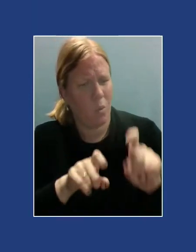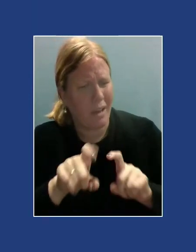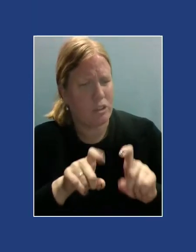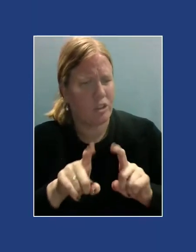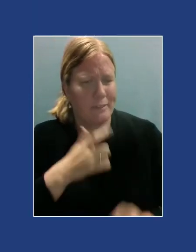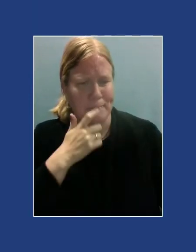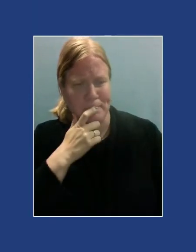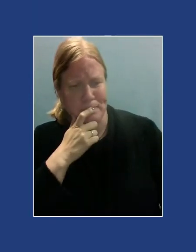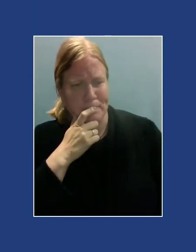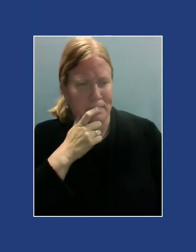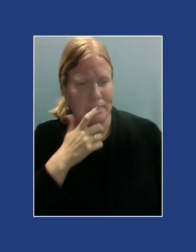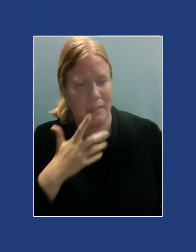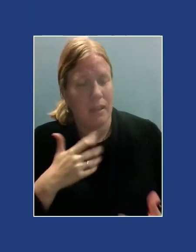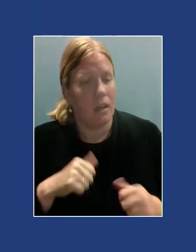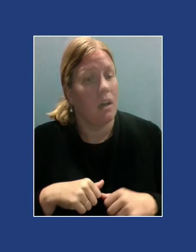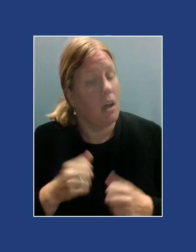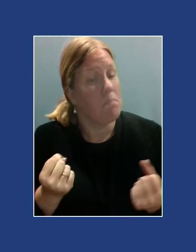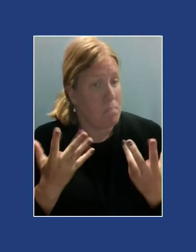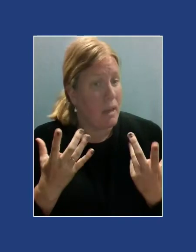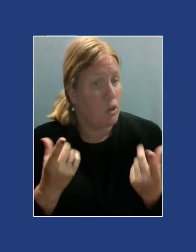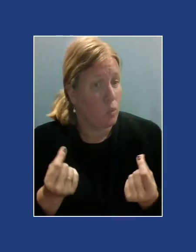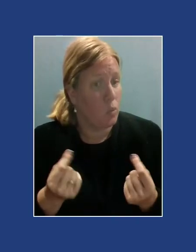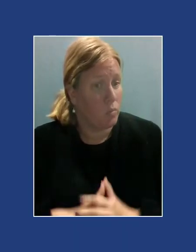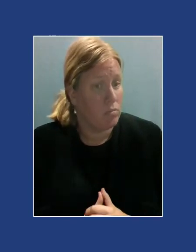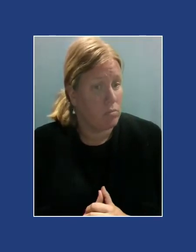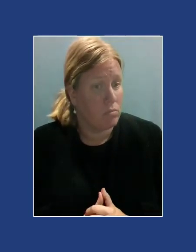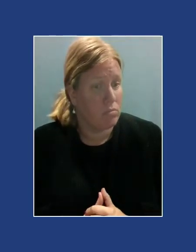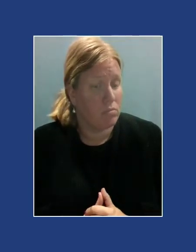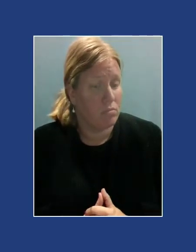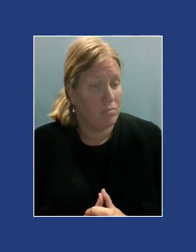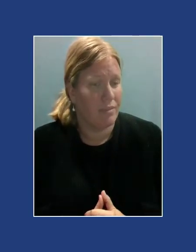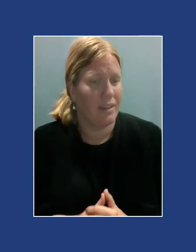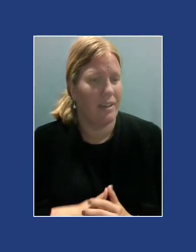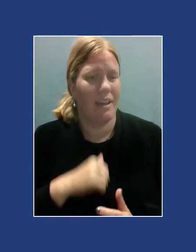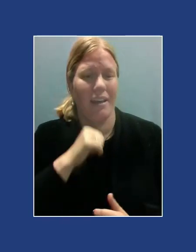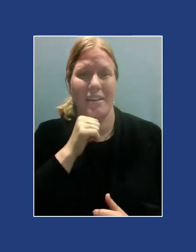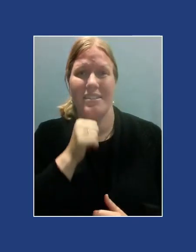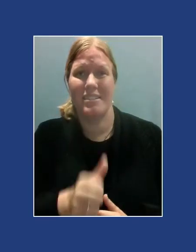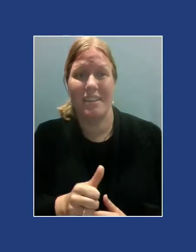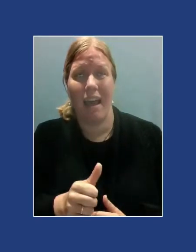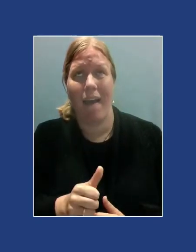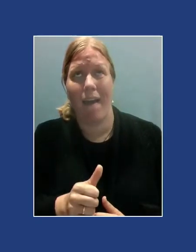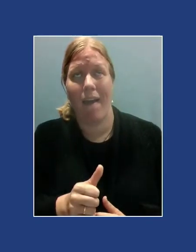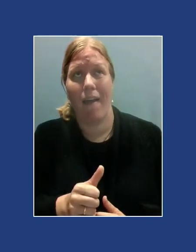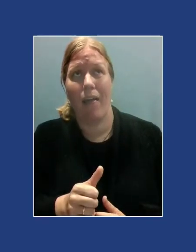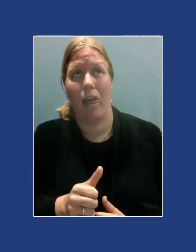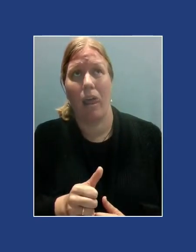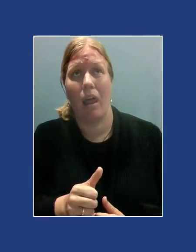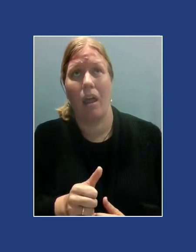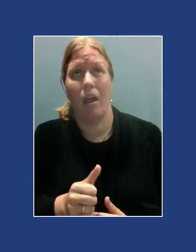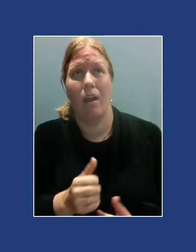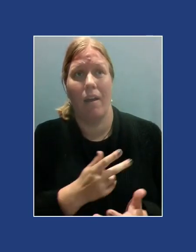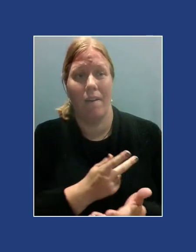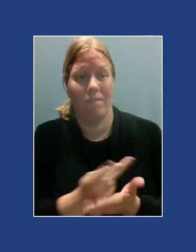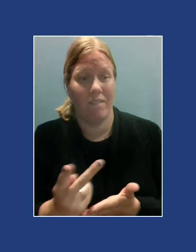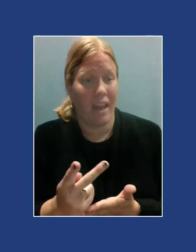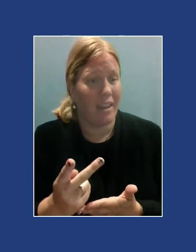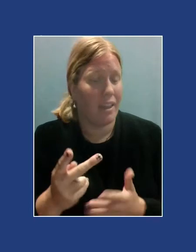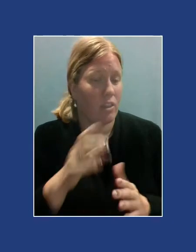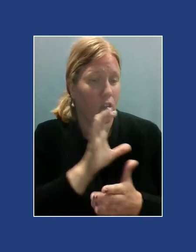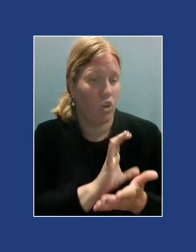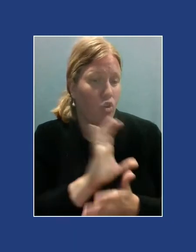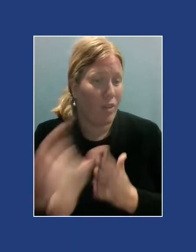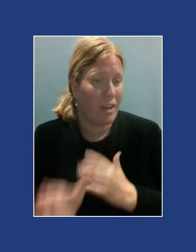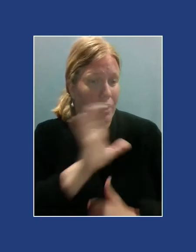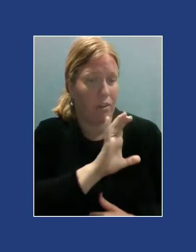questioning. And rather than this being a sign of identity diffusion and fulfills the criterion for BPD, questioning